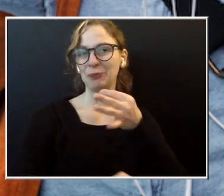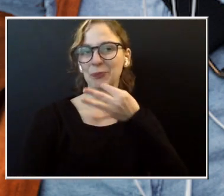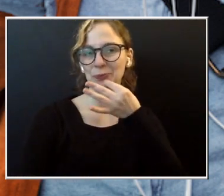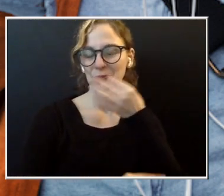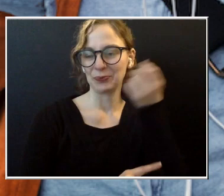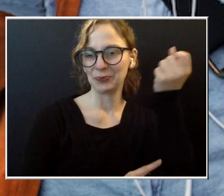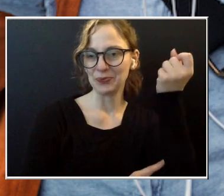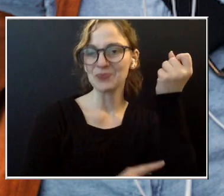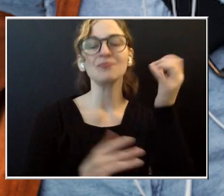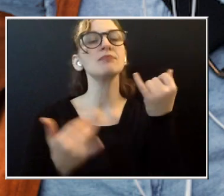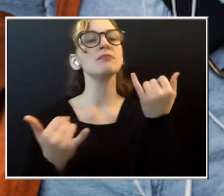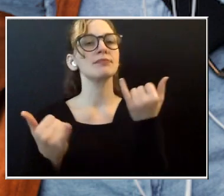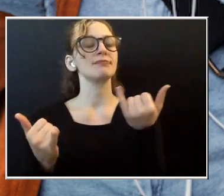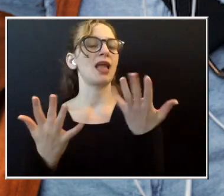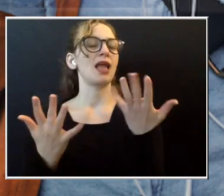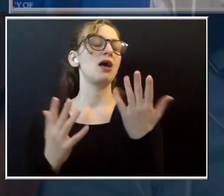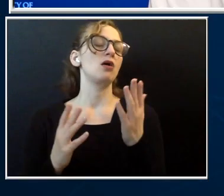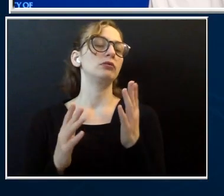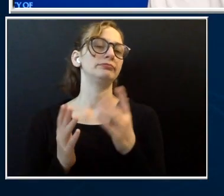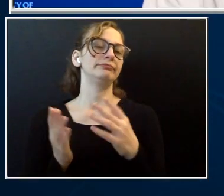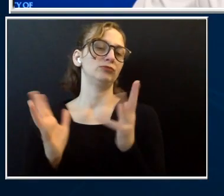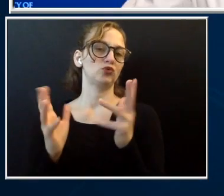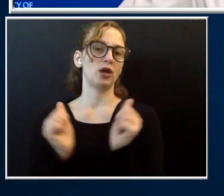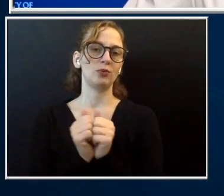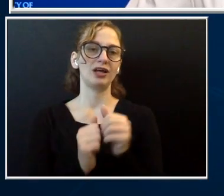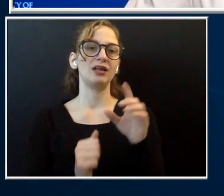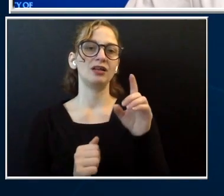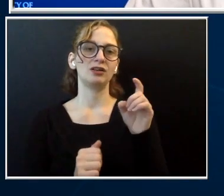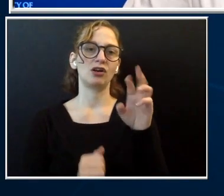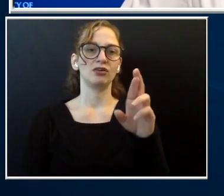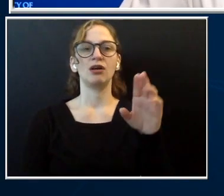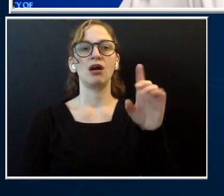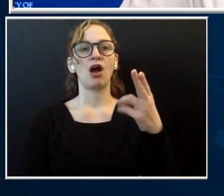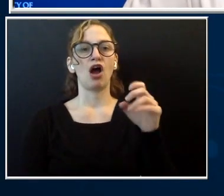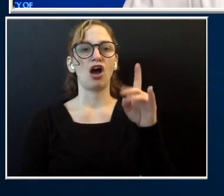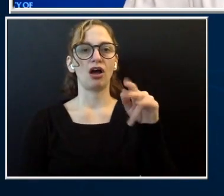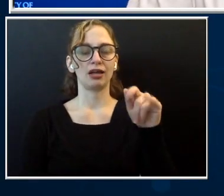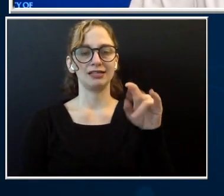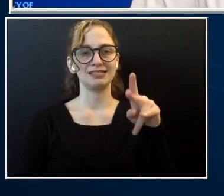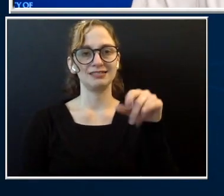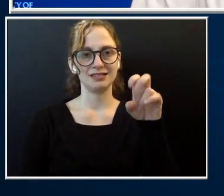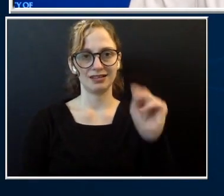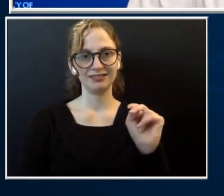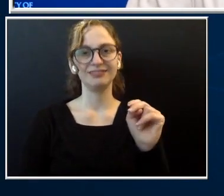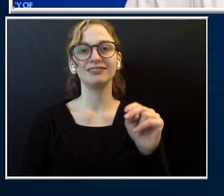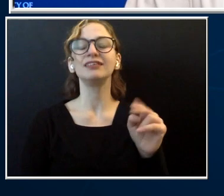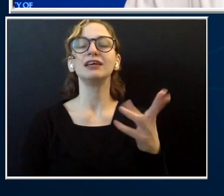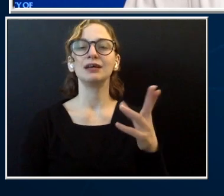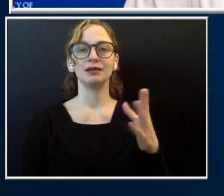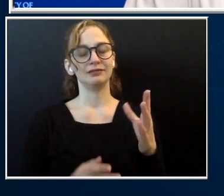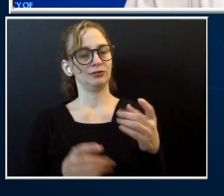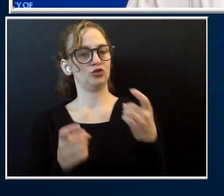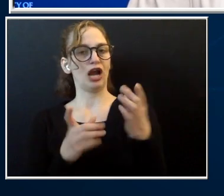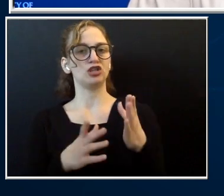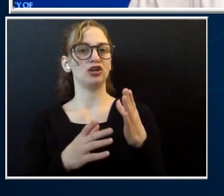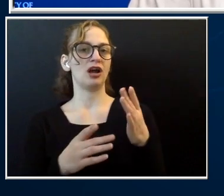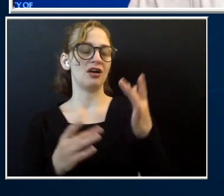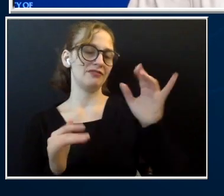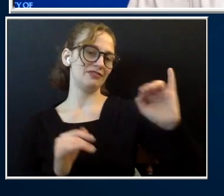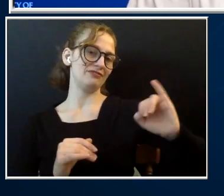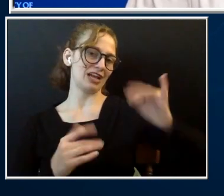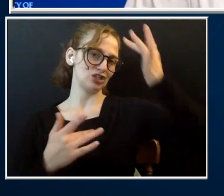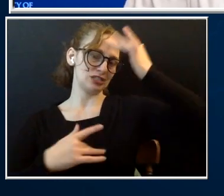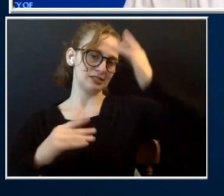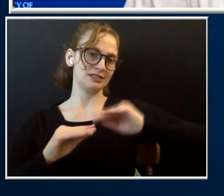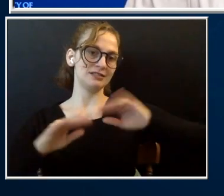we're going to check in with Dr. Dana Hawkinson, Medical Director of Infection Prevention Control here at the Health System. Hawk, Hi. We had a big jump in COVID last week. Okay, first,